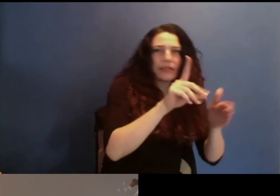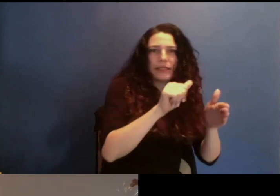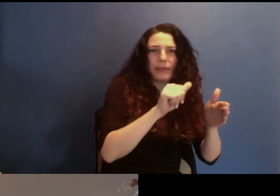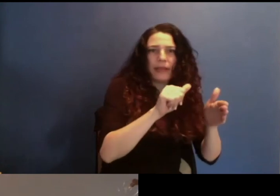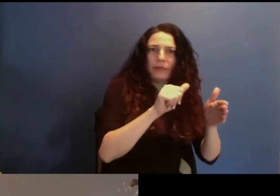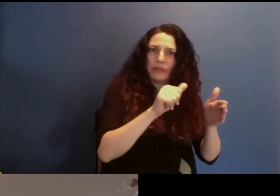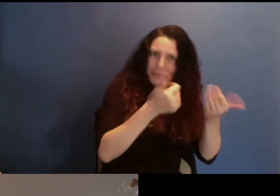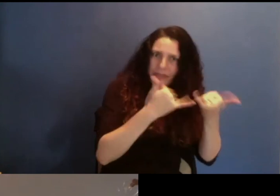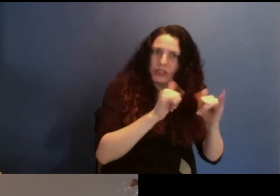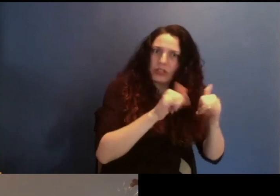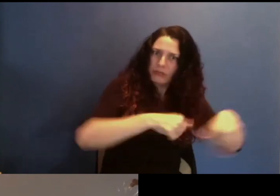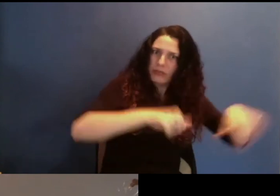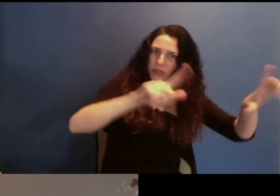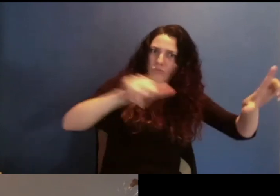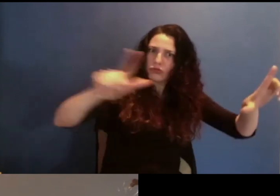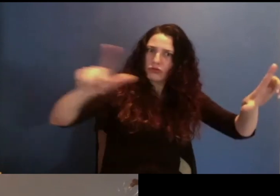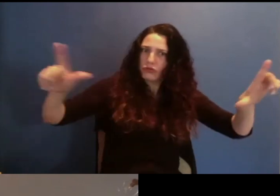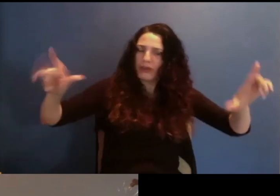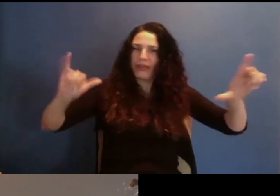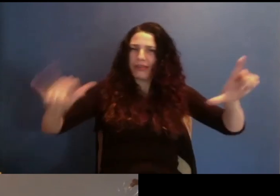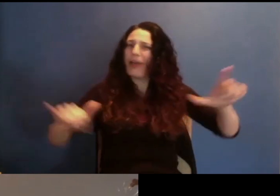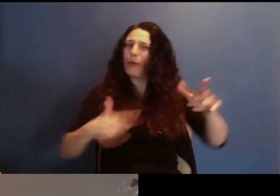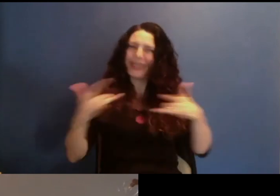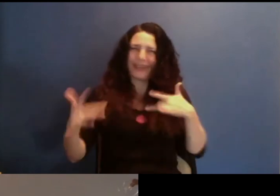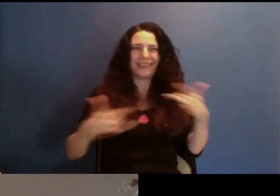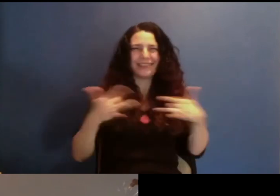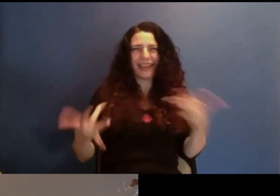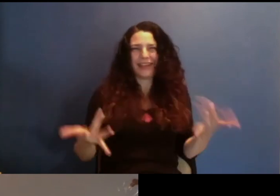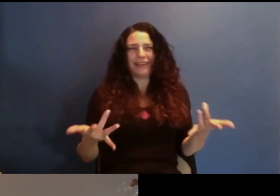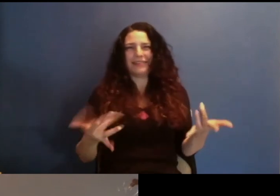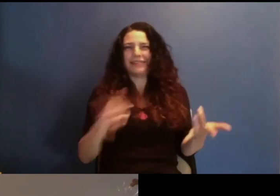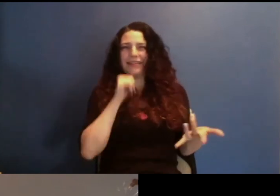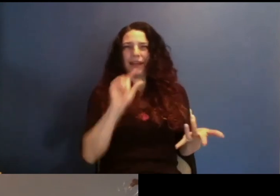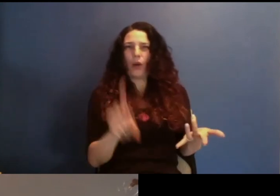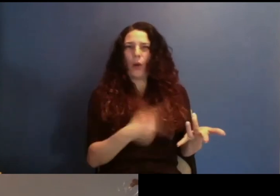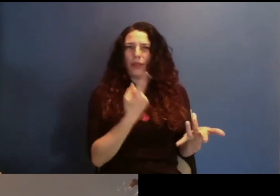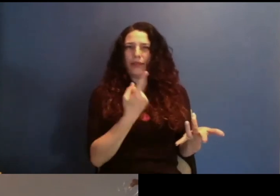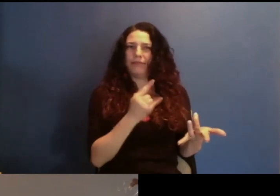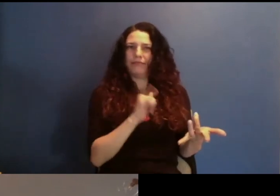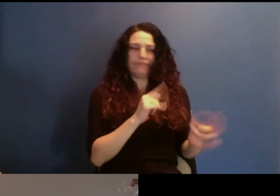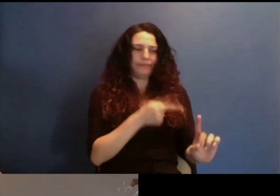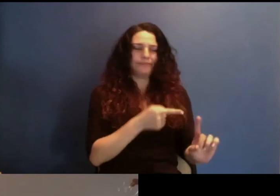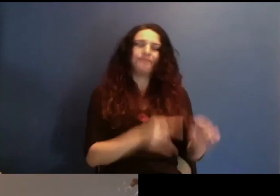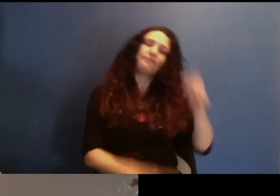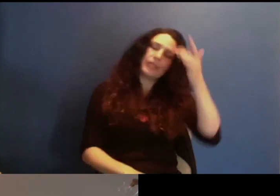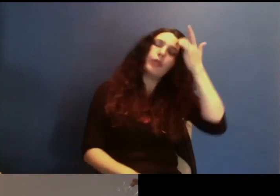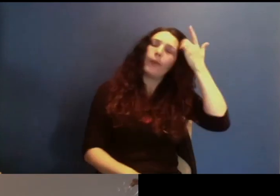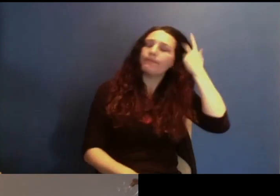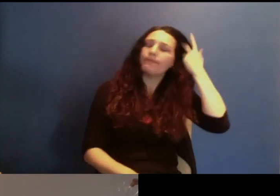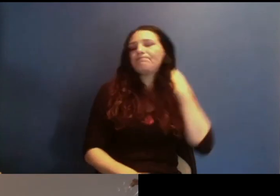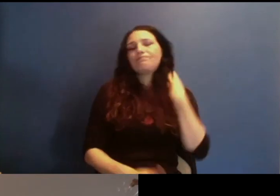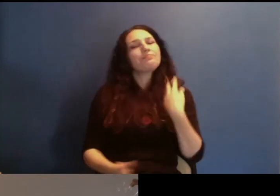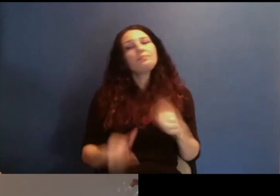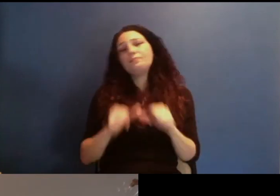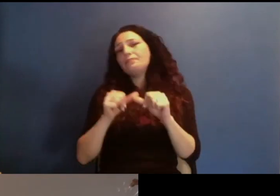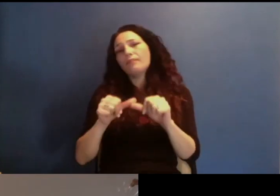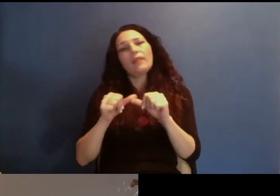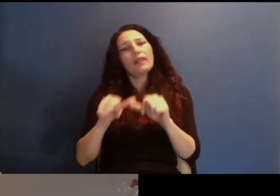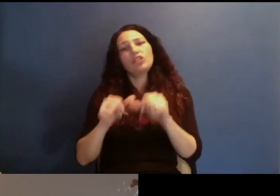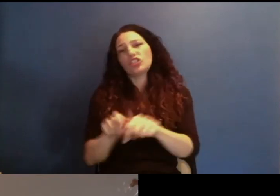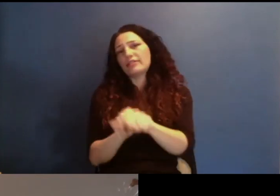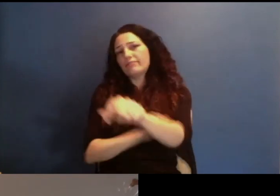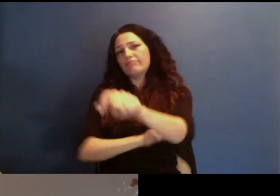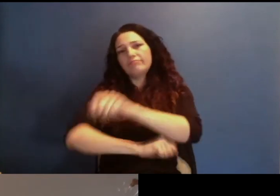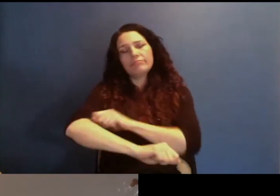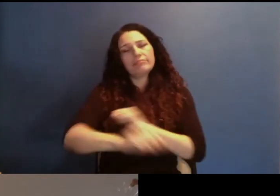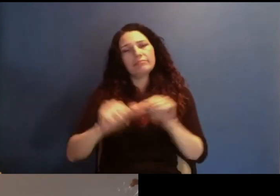You know what I mean? Um, Yes. so yeah, I would just keep up with it. I never thought that I would be acting in my own